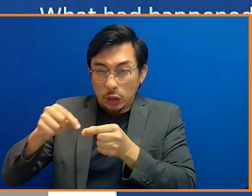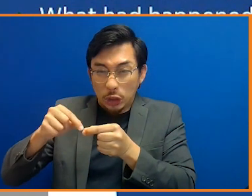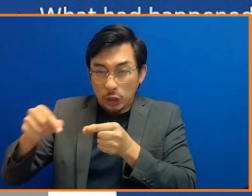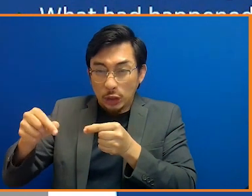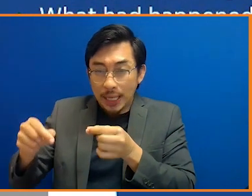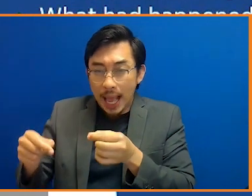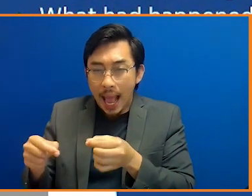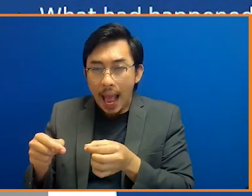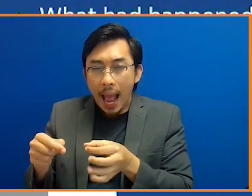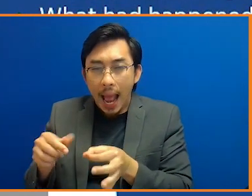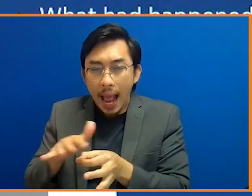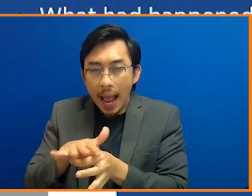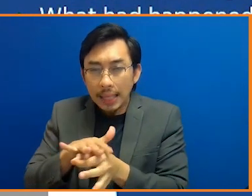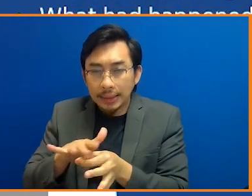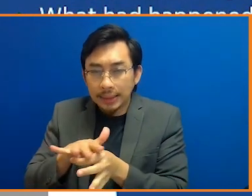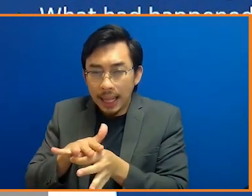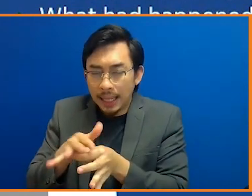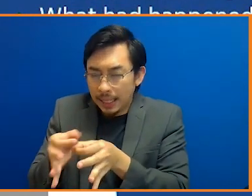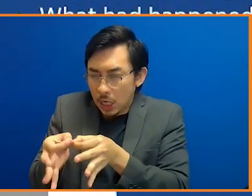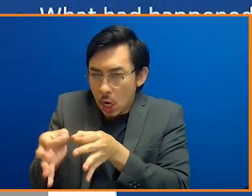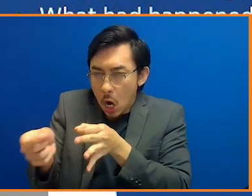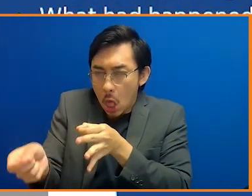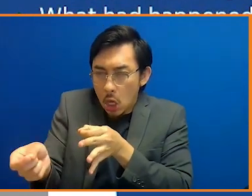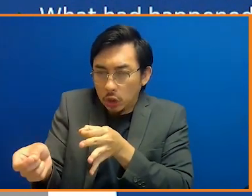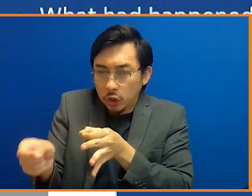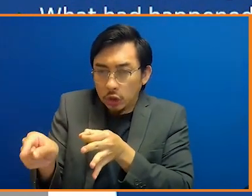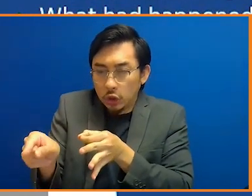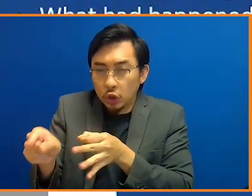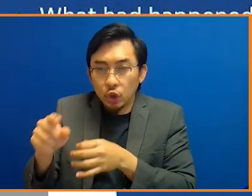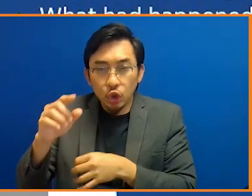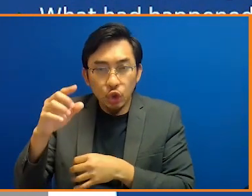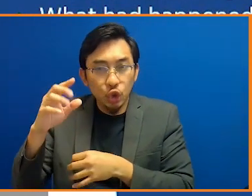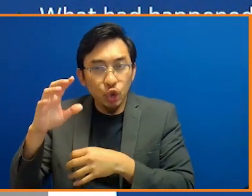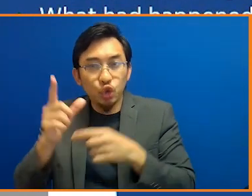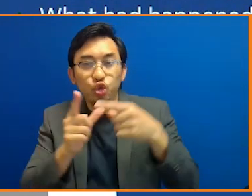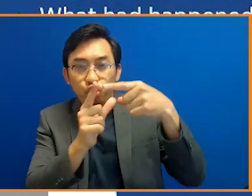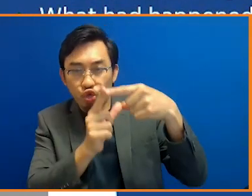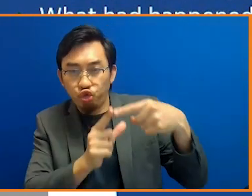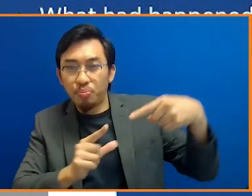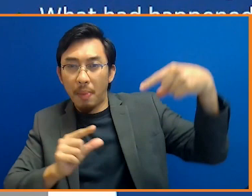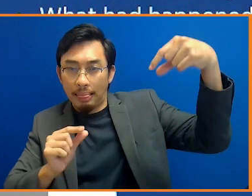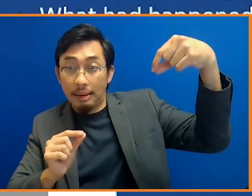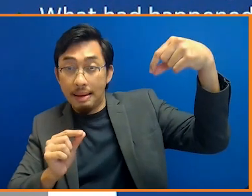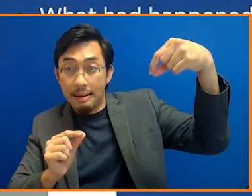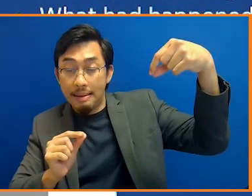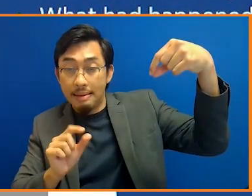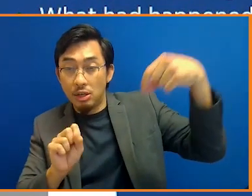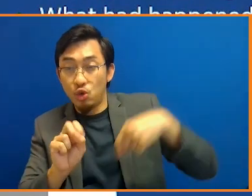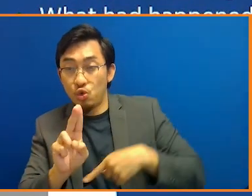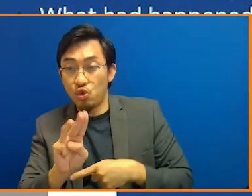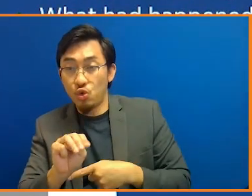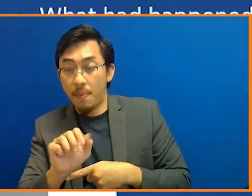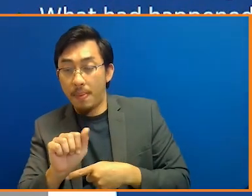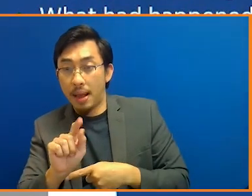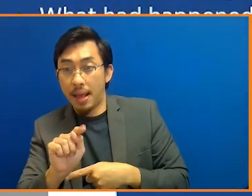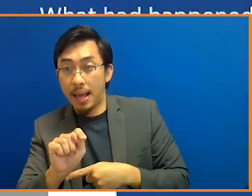to Simeulue Island uh, of Sumatra. I'm not sure if we have any pointer.